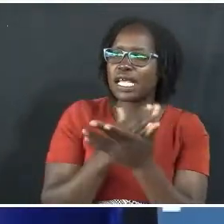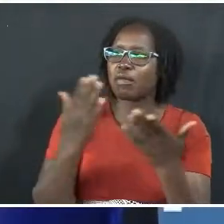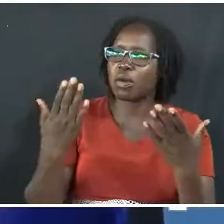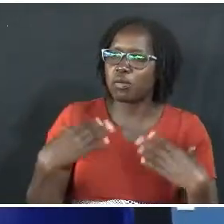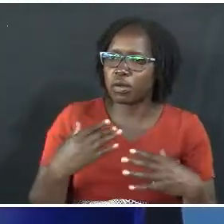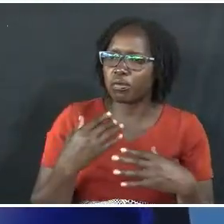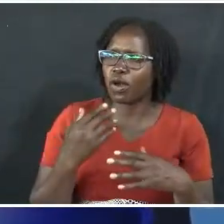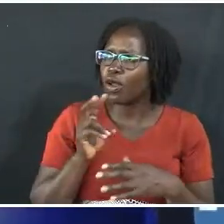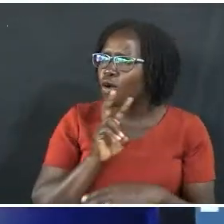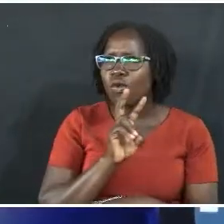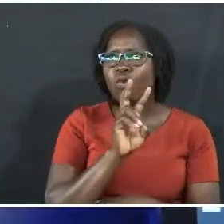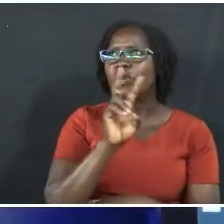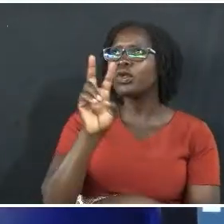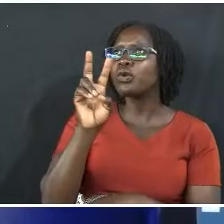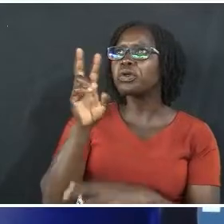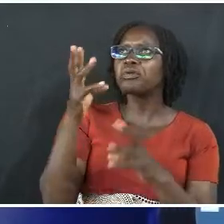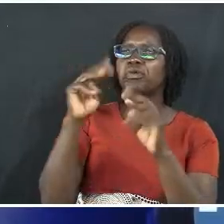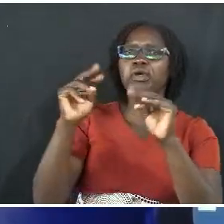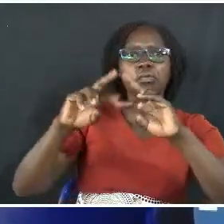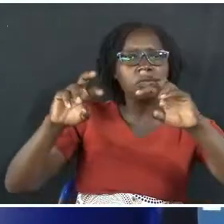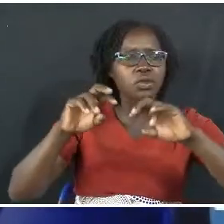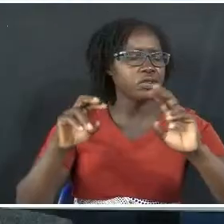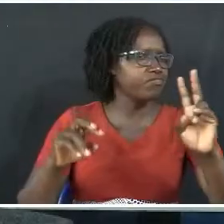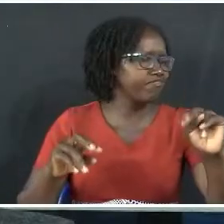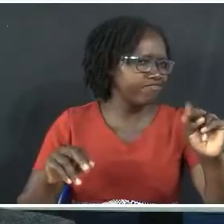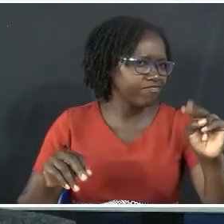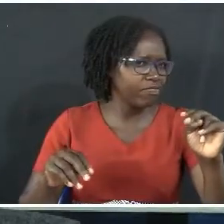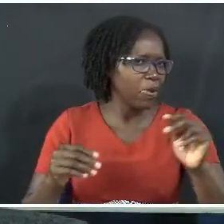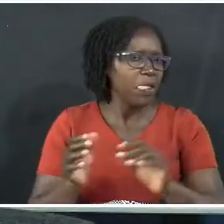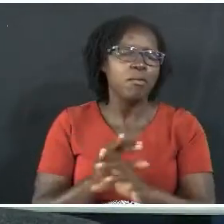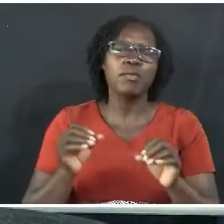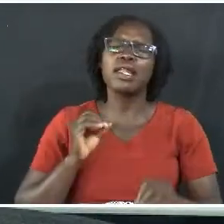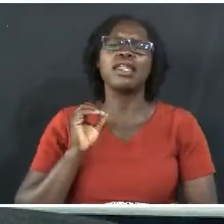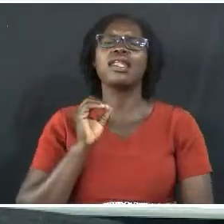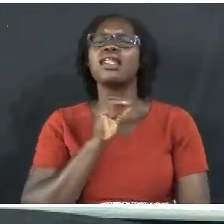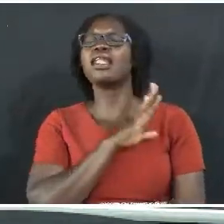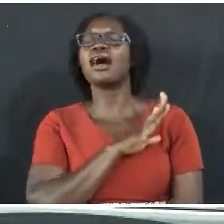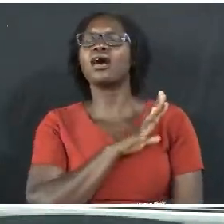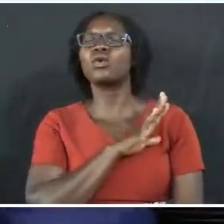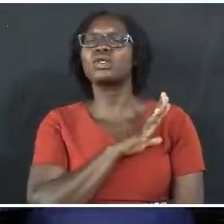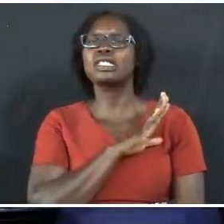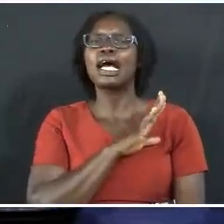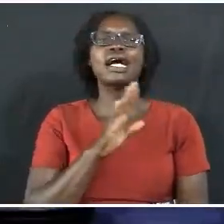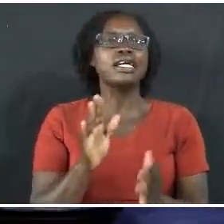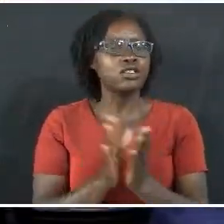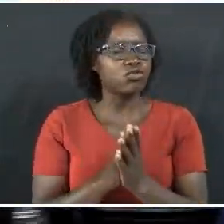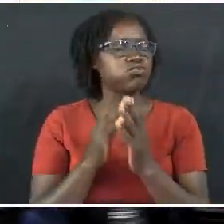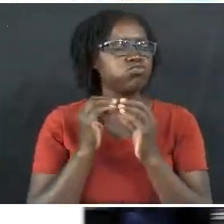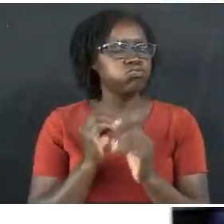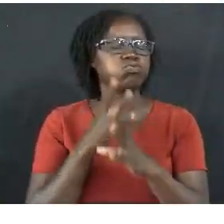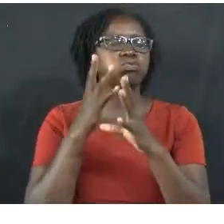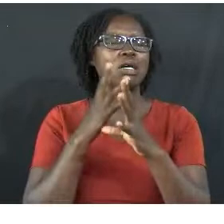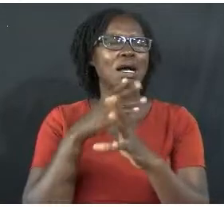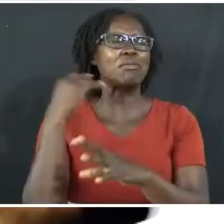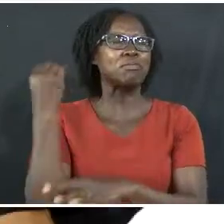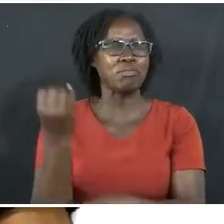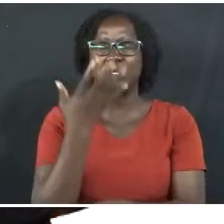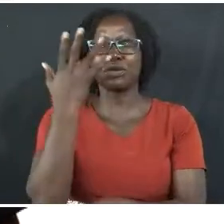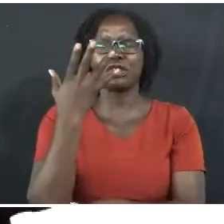people will be looking for him. It is going to be loud. It will be glamorous. It will be